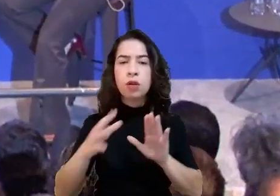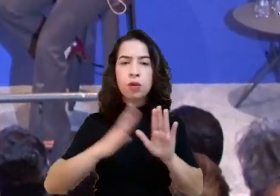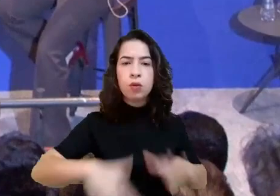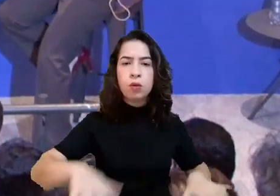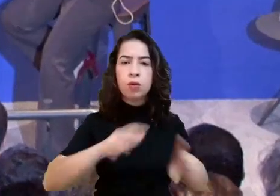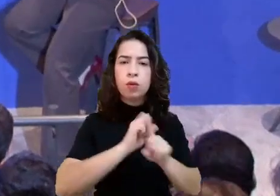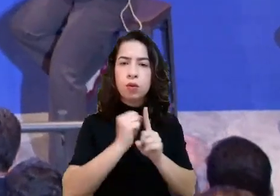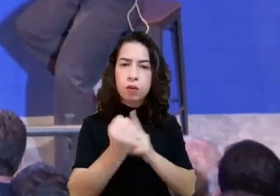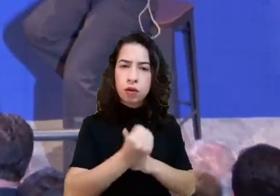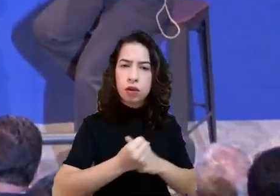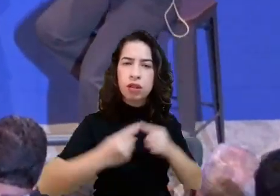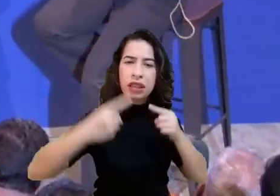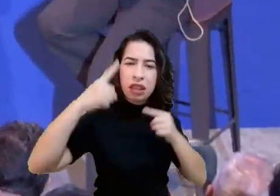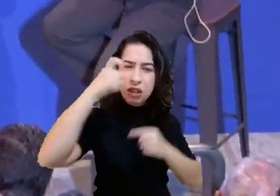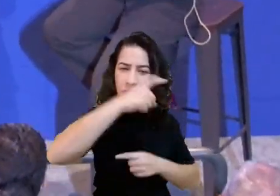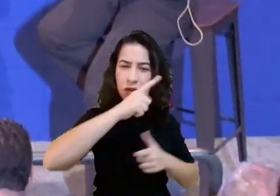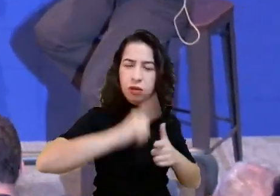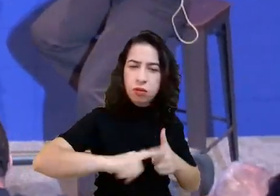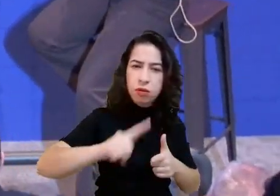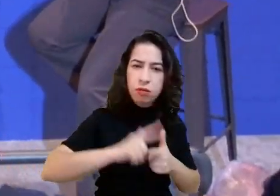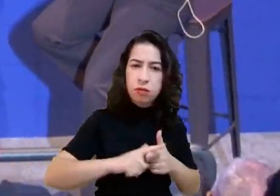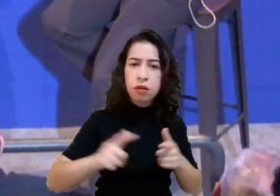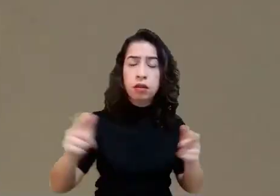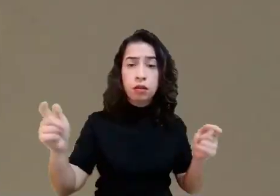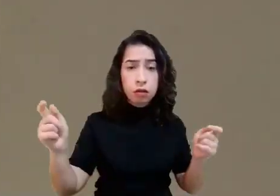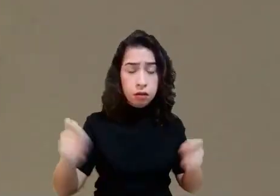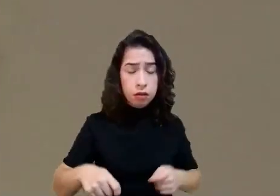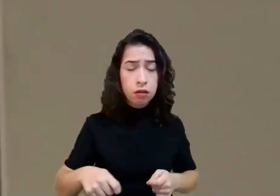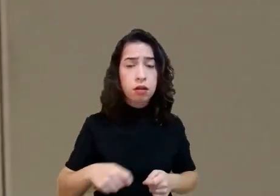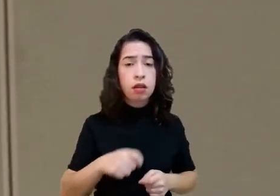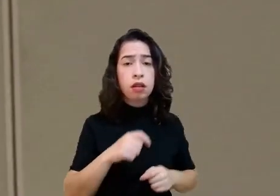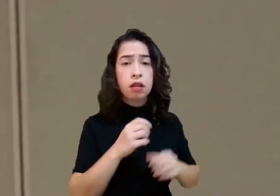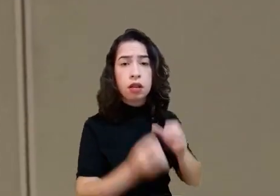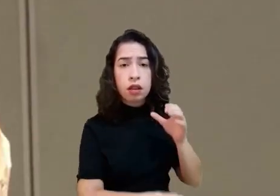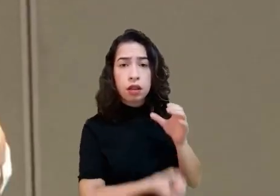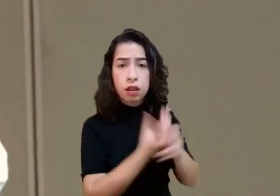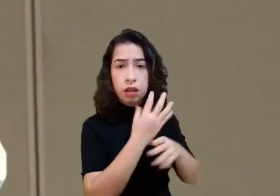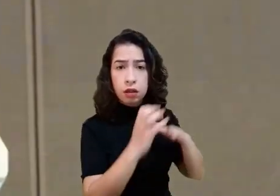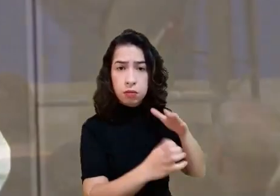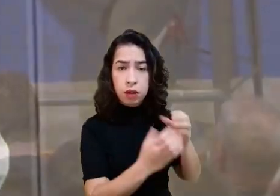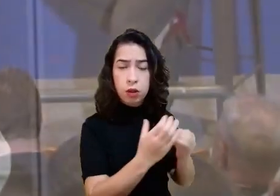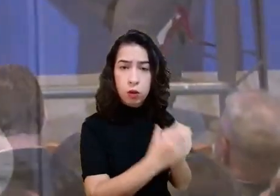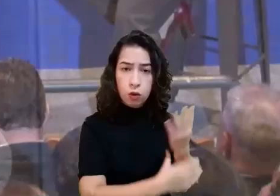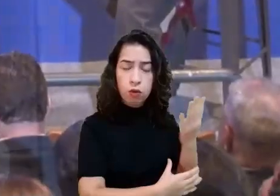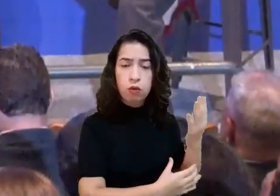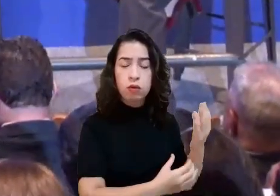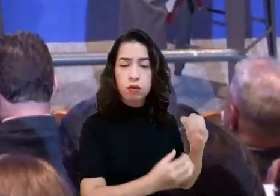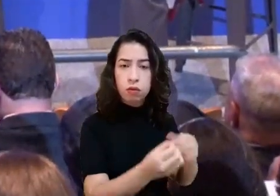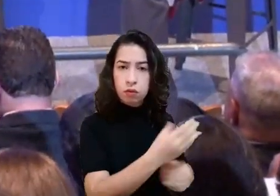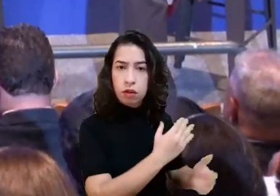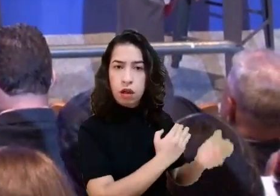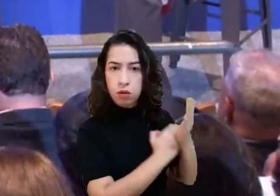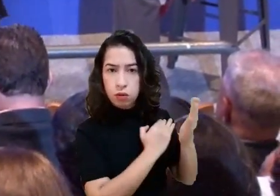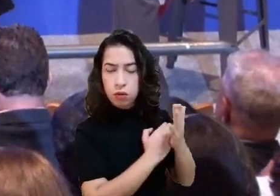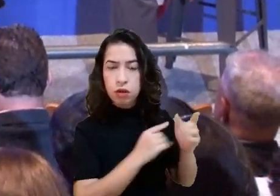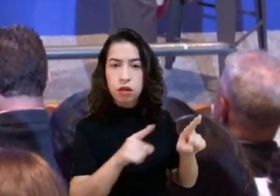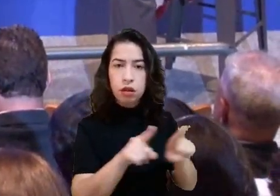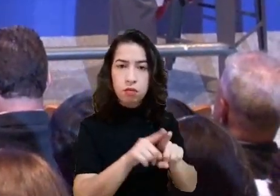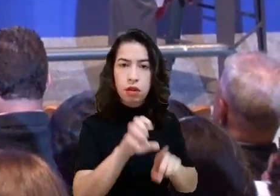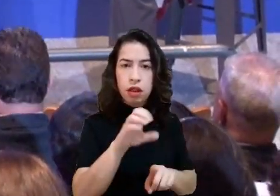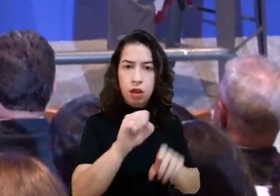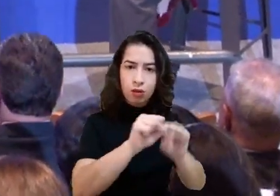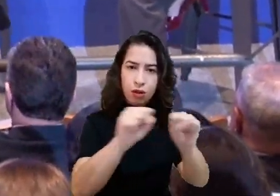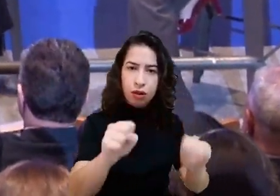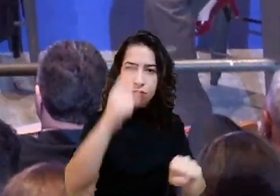challenges of society that we can address today with the support of startups and this innovation ecosystem. Andrea, can you